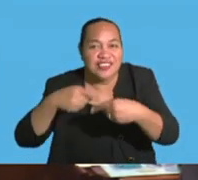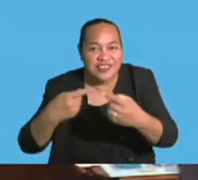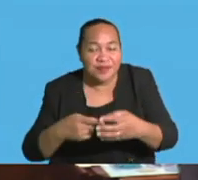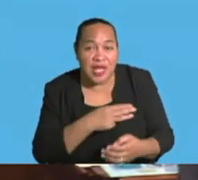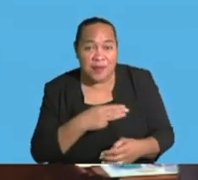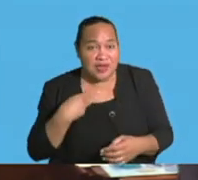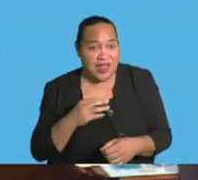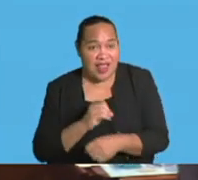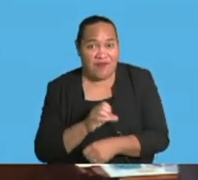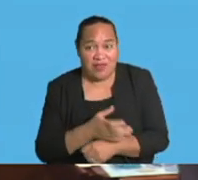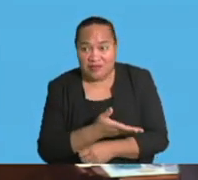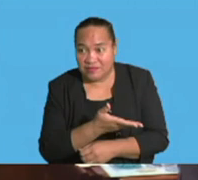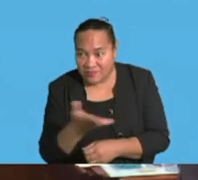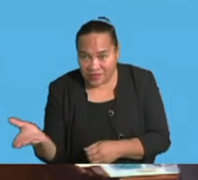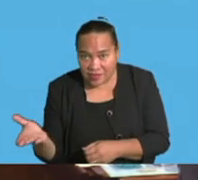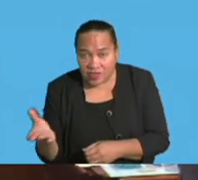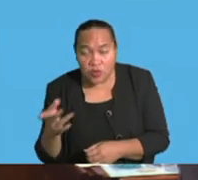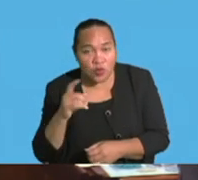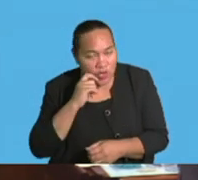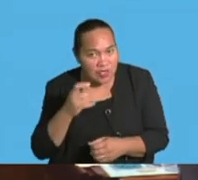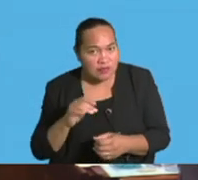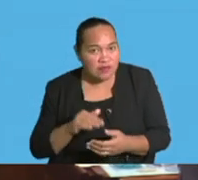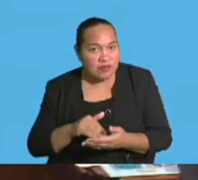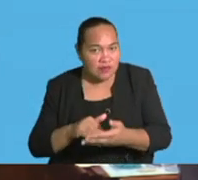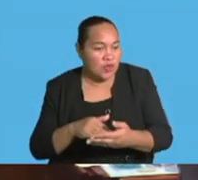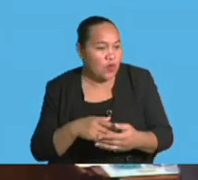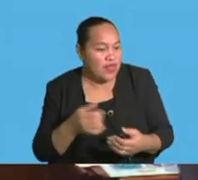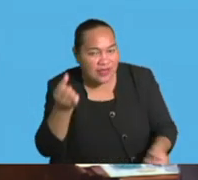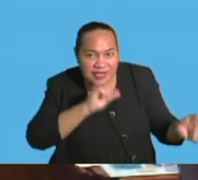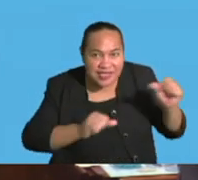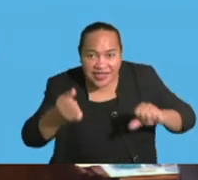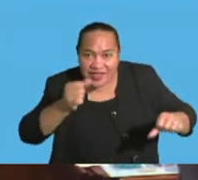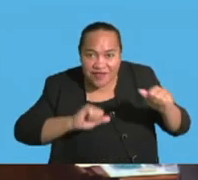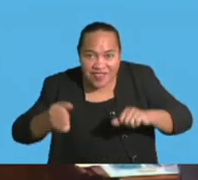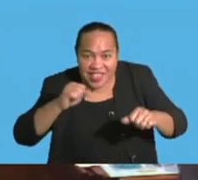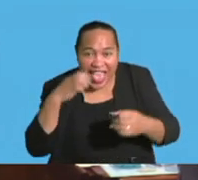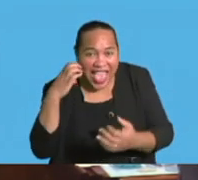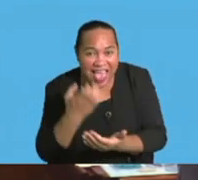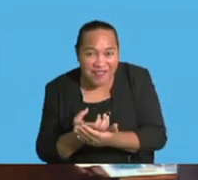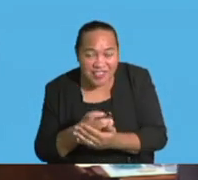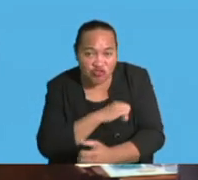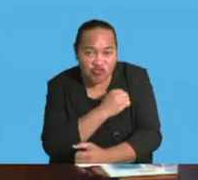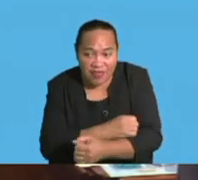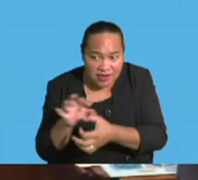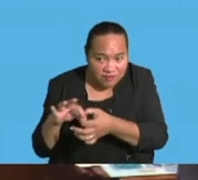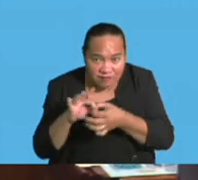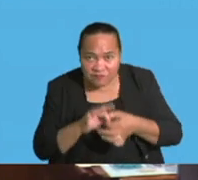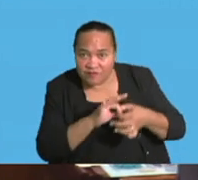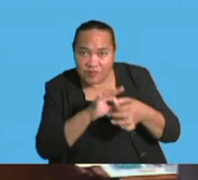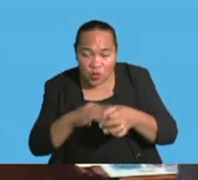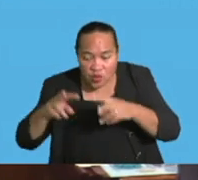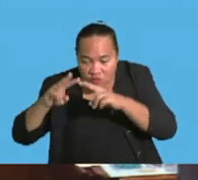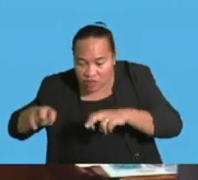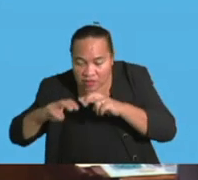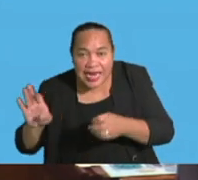to the communities will be enhanced by scientific evidence. This would mean strengthening collaboration with research and